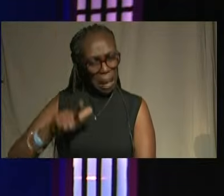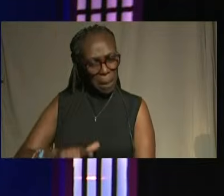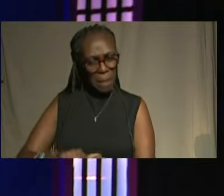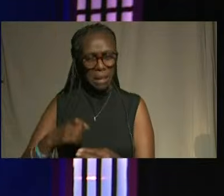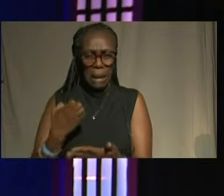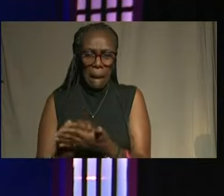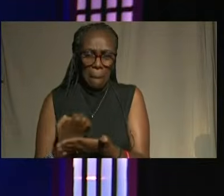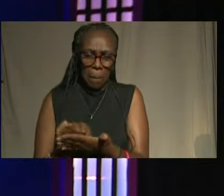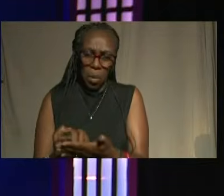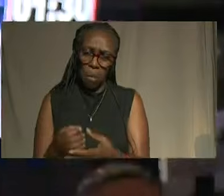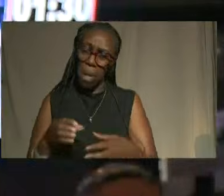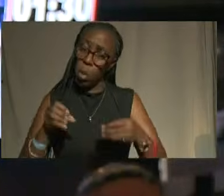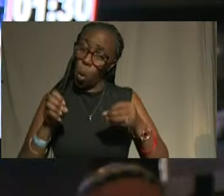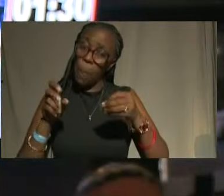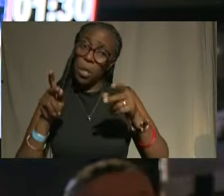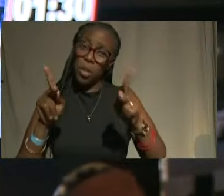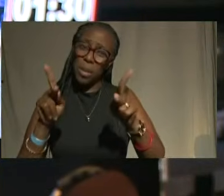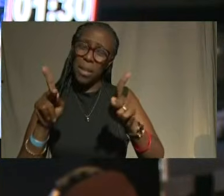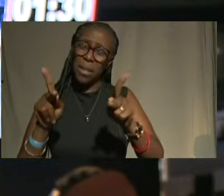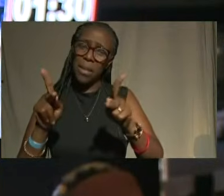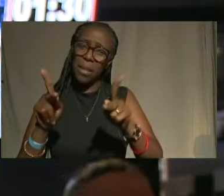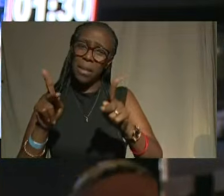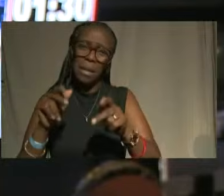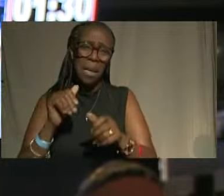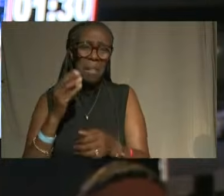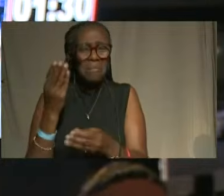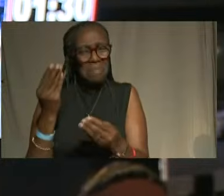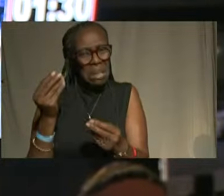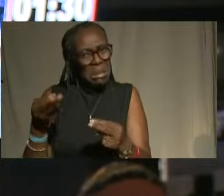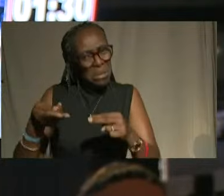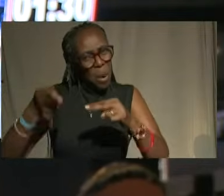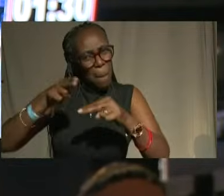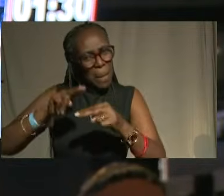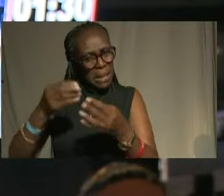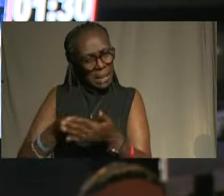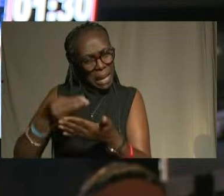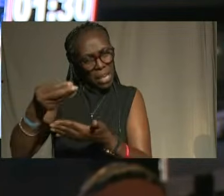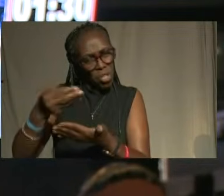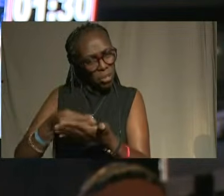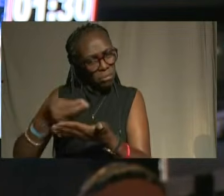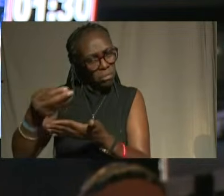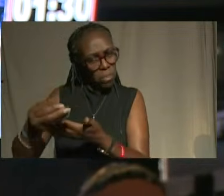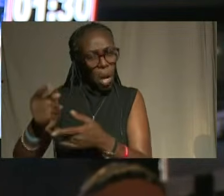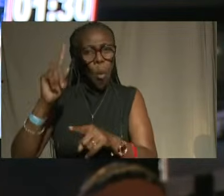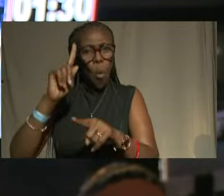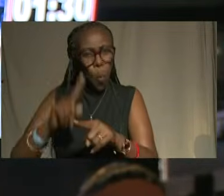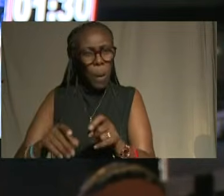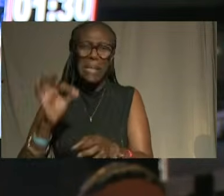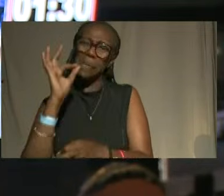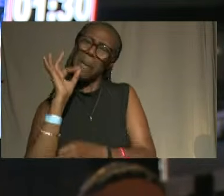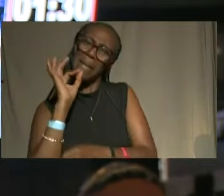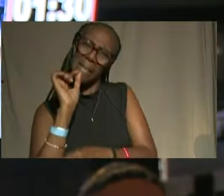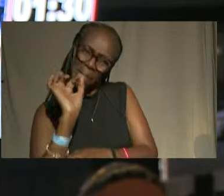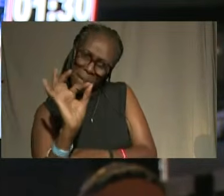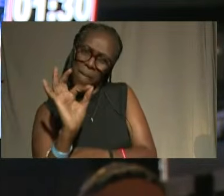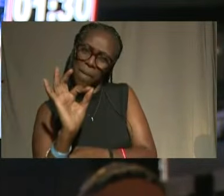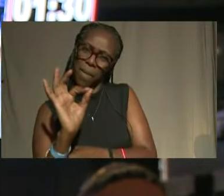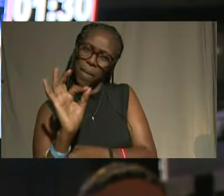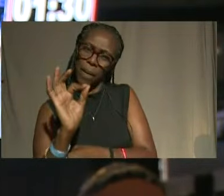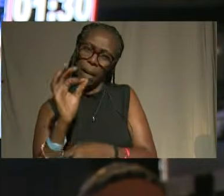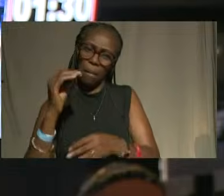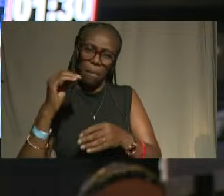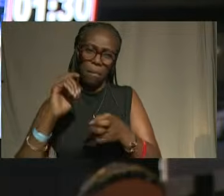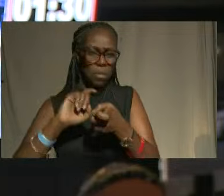opportunities, inadequate compensation, and governance concerns, what specific strategies and reforms would your